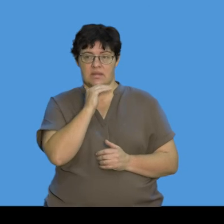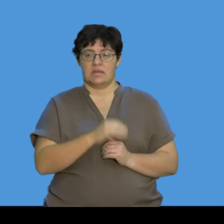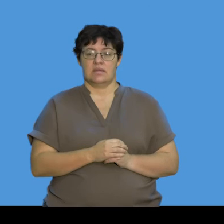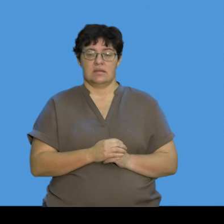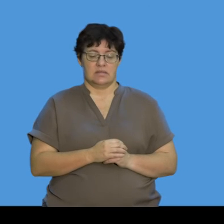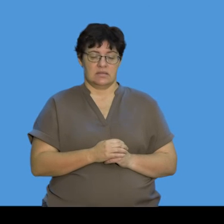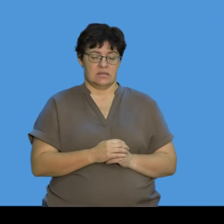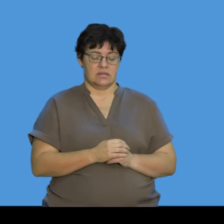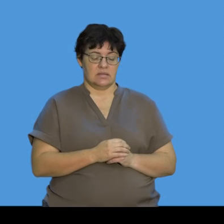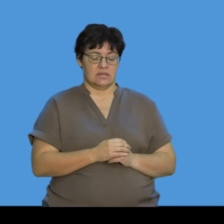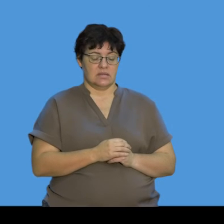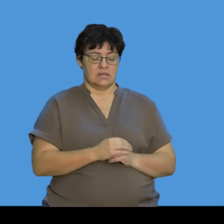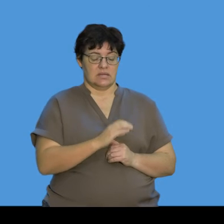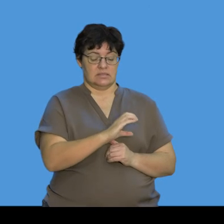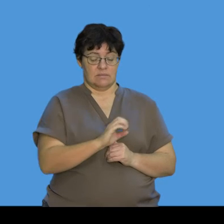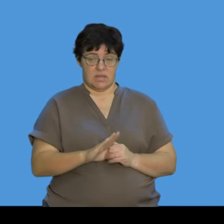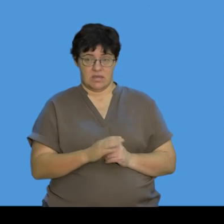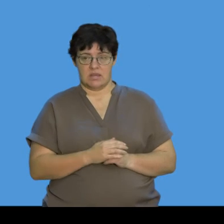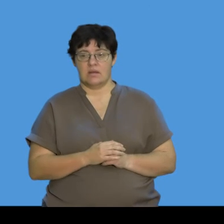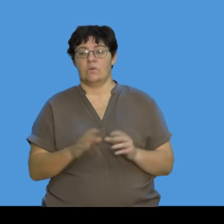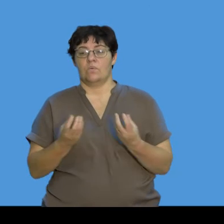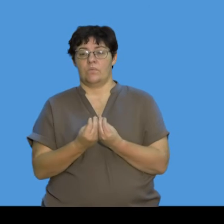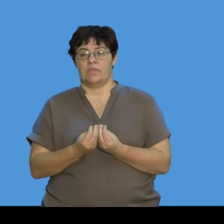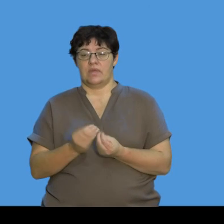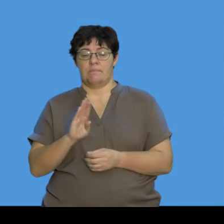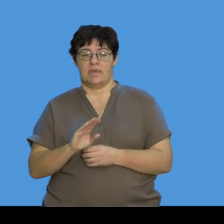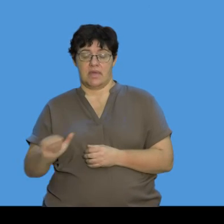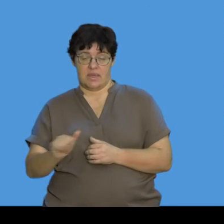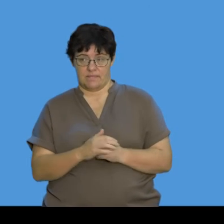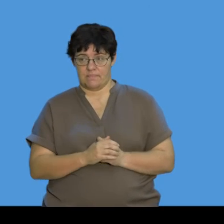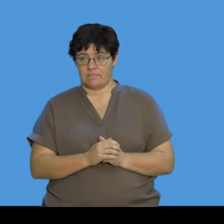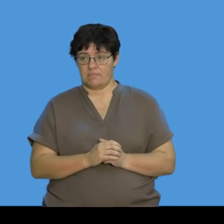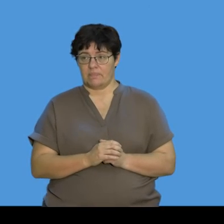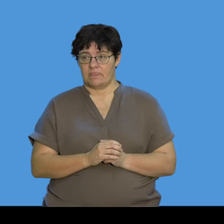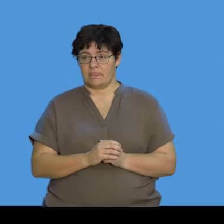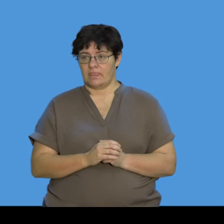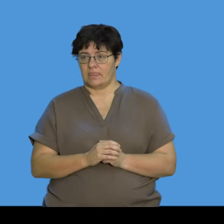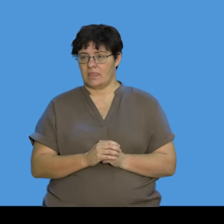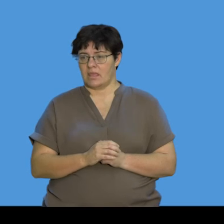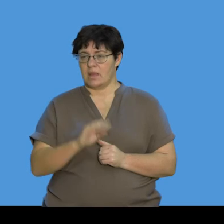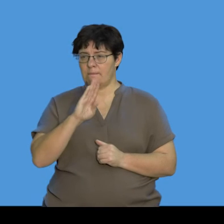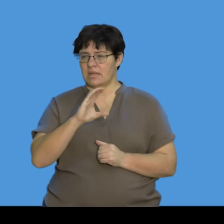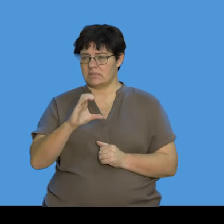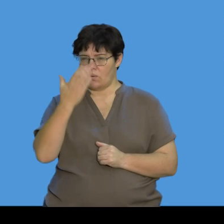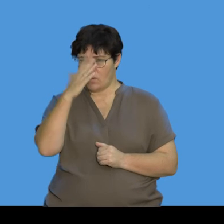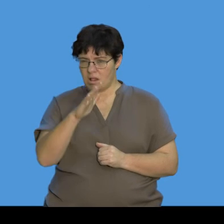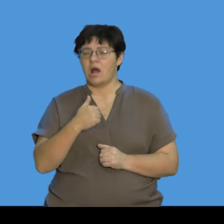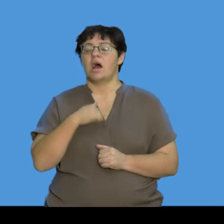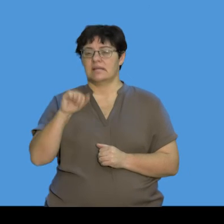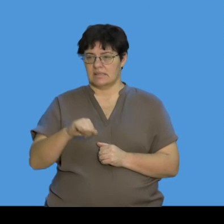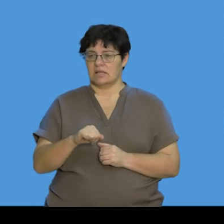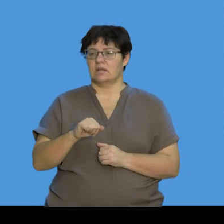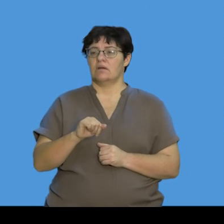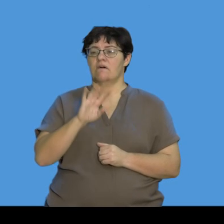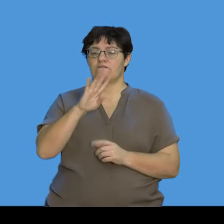then be BC, which will then go with the BA. Do I know what BC is? Yes, I said it was